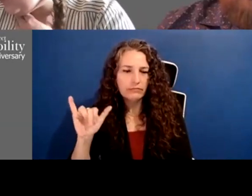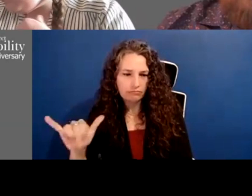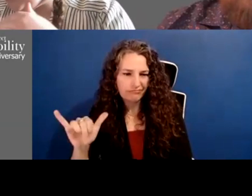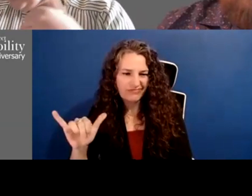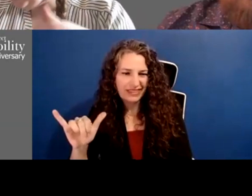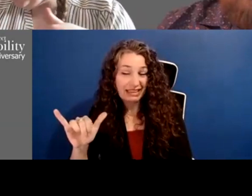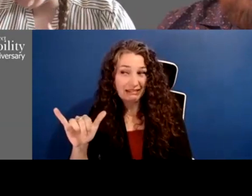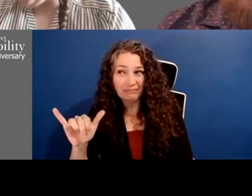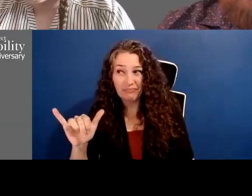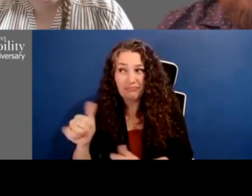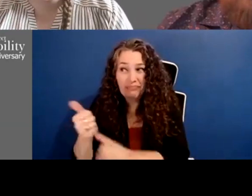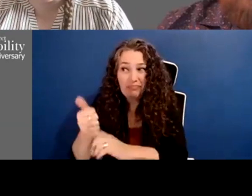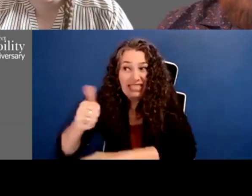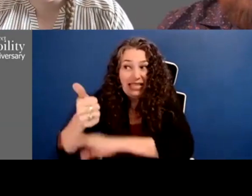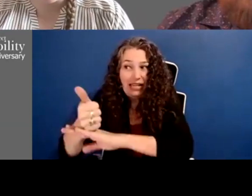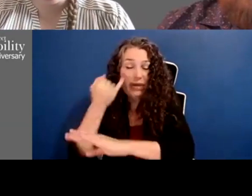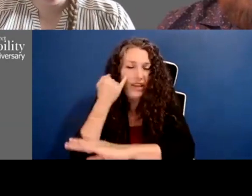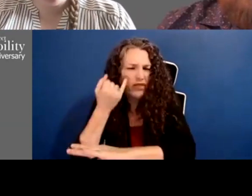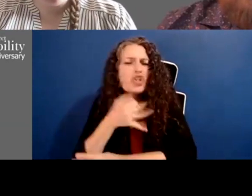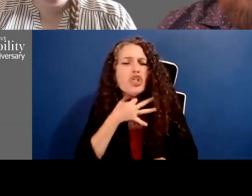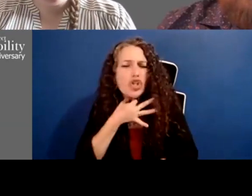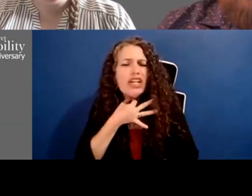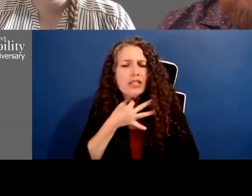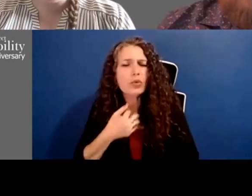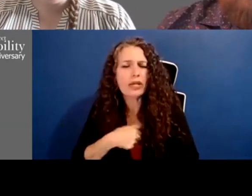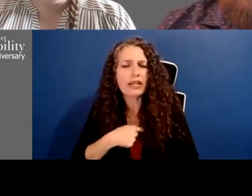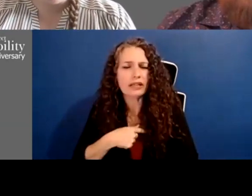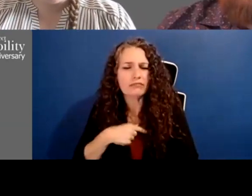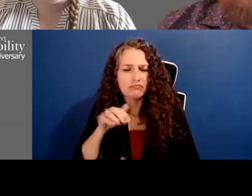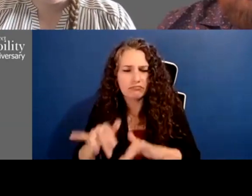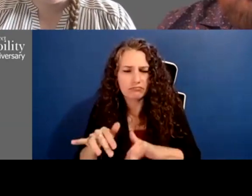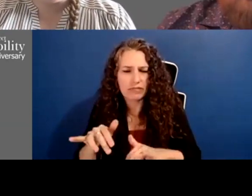Also, like building in time to find your narrator voice.